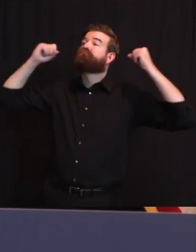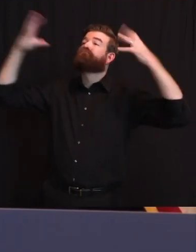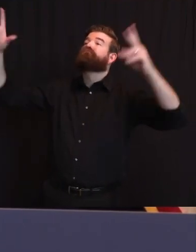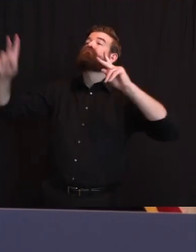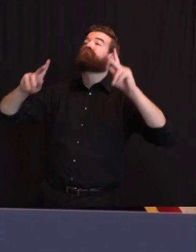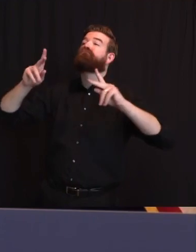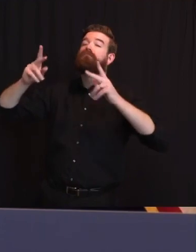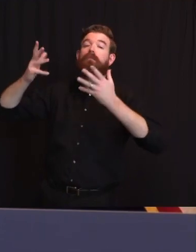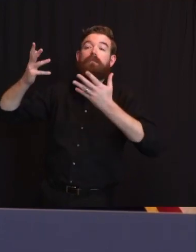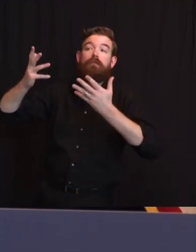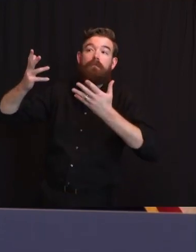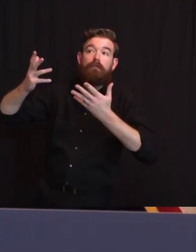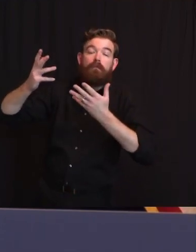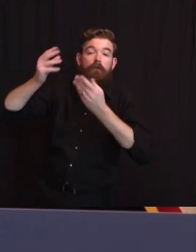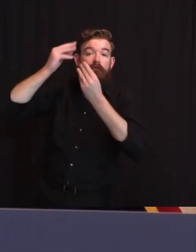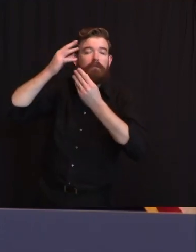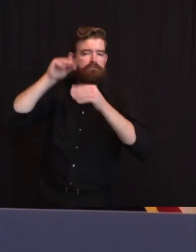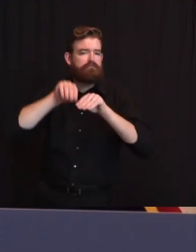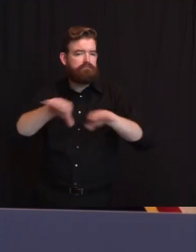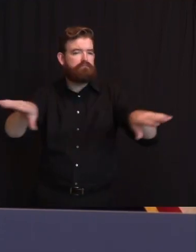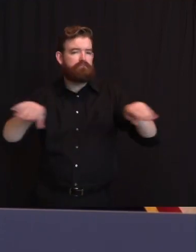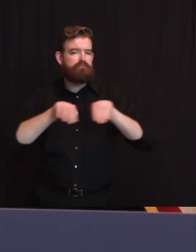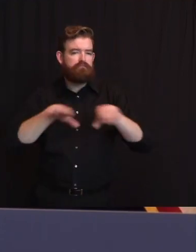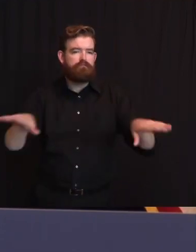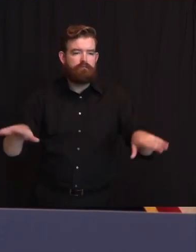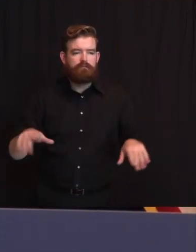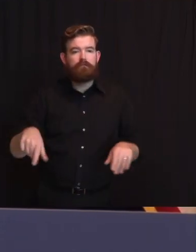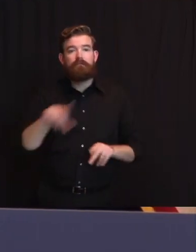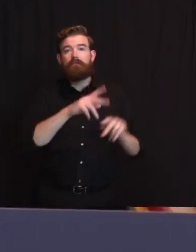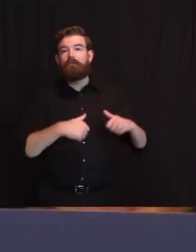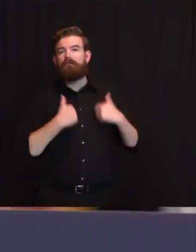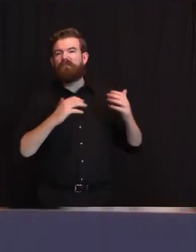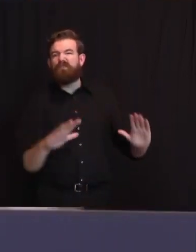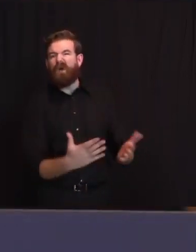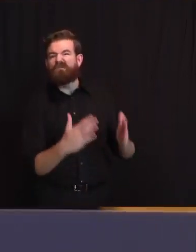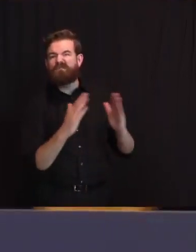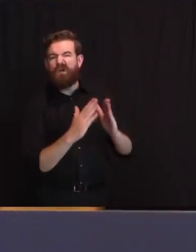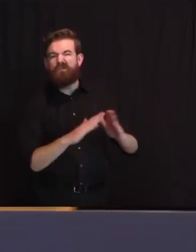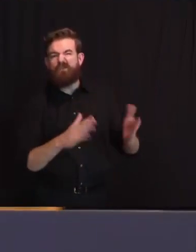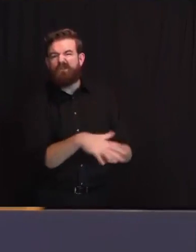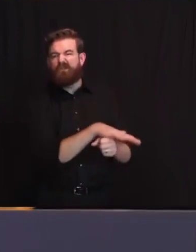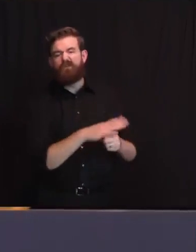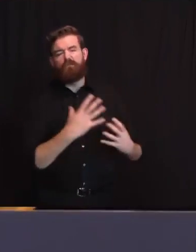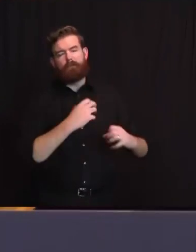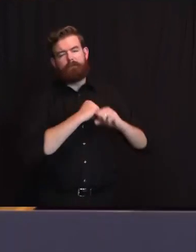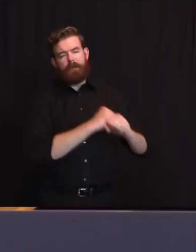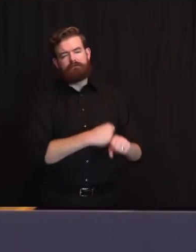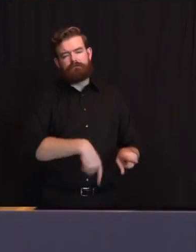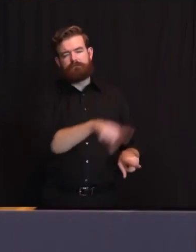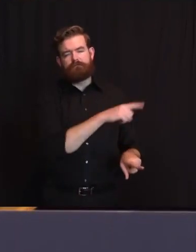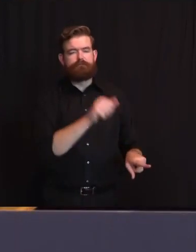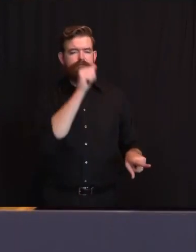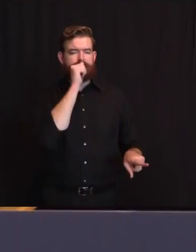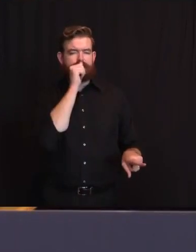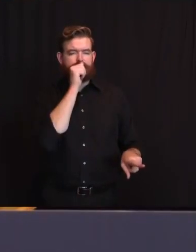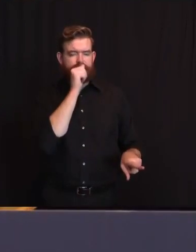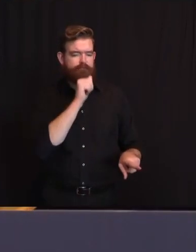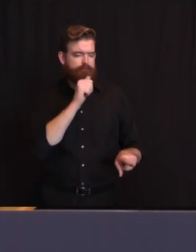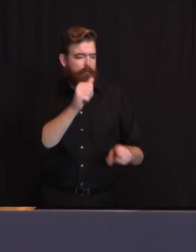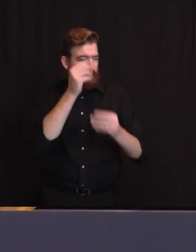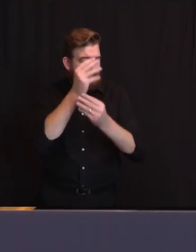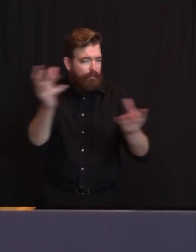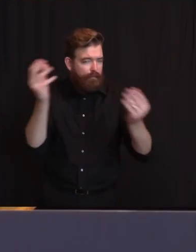the action of public health action. I'm sure we would do it. Thank you. Brent, good